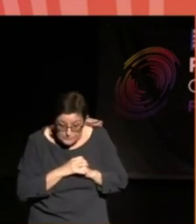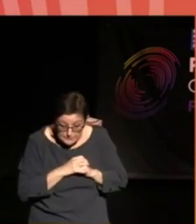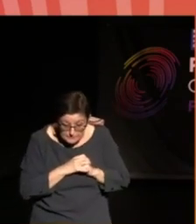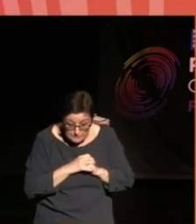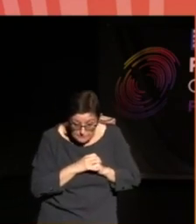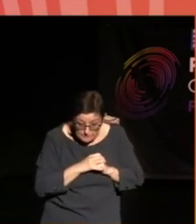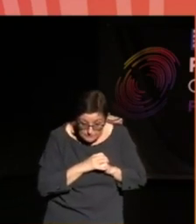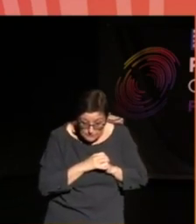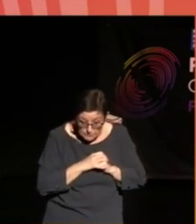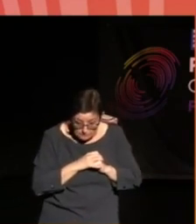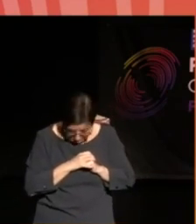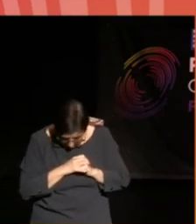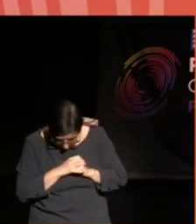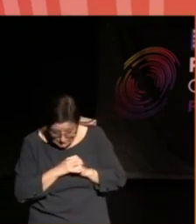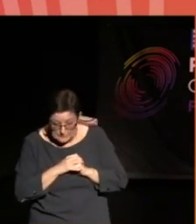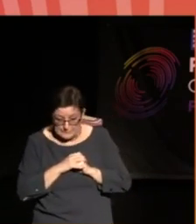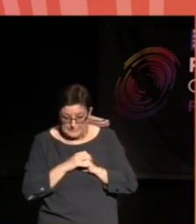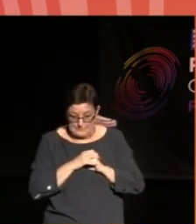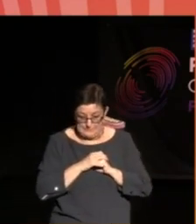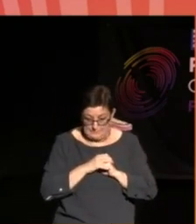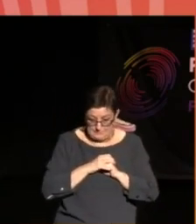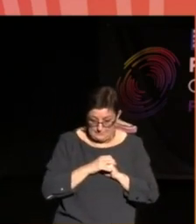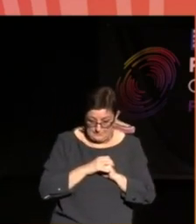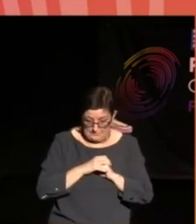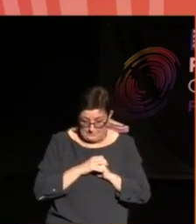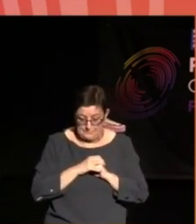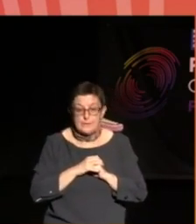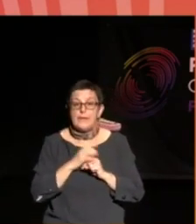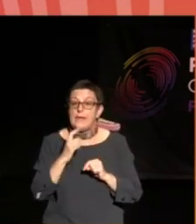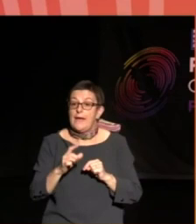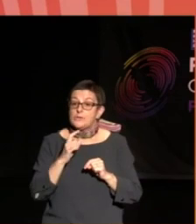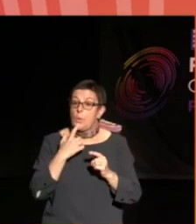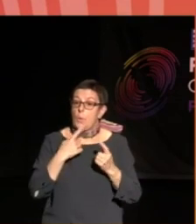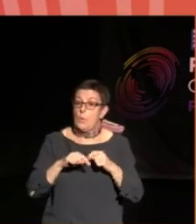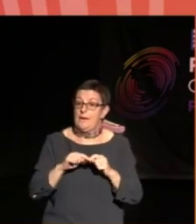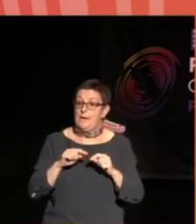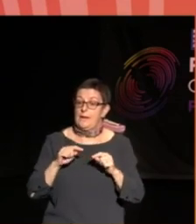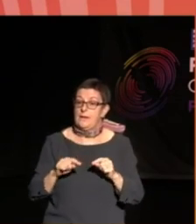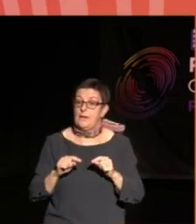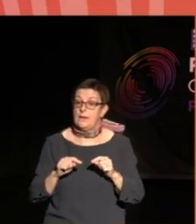and office space in this country, and there's a deficit of